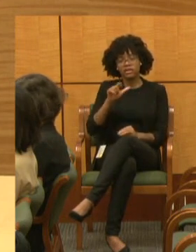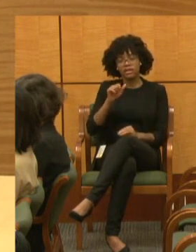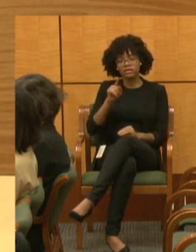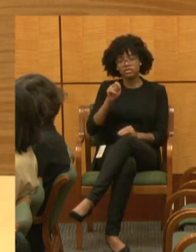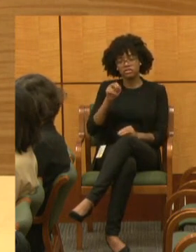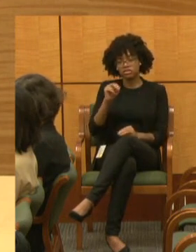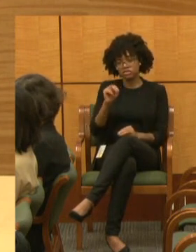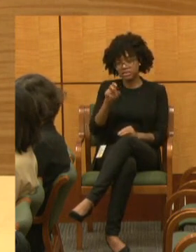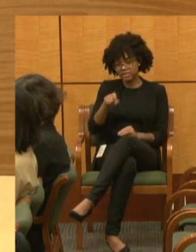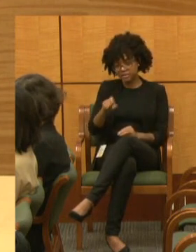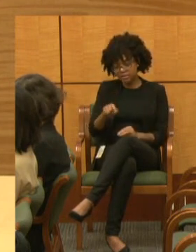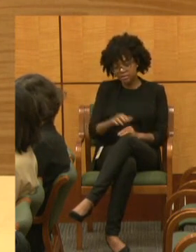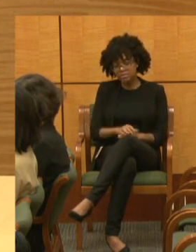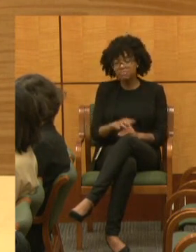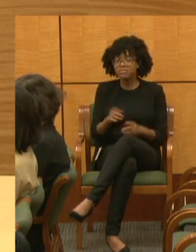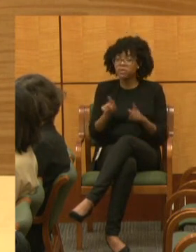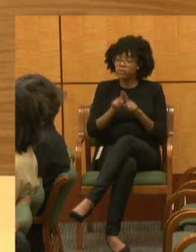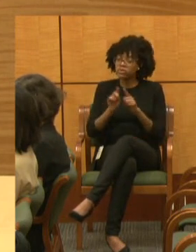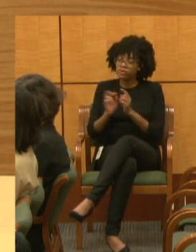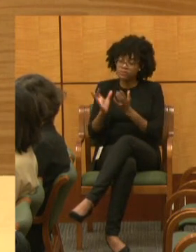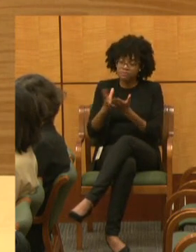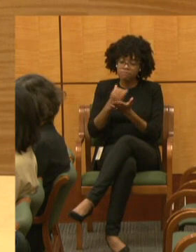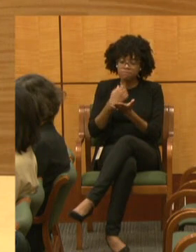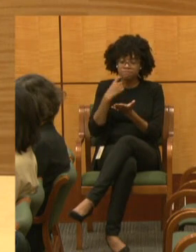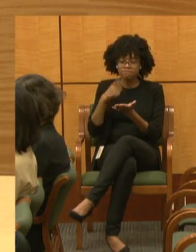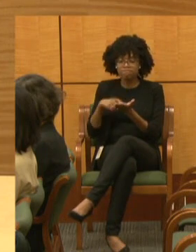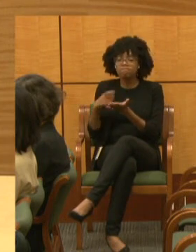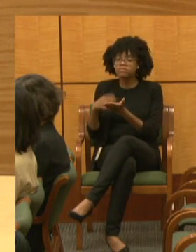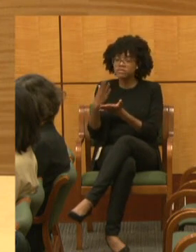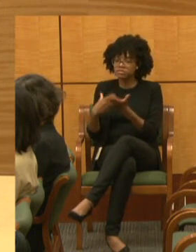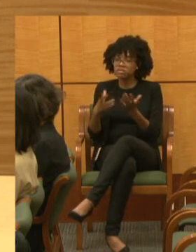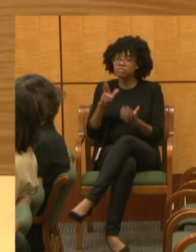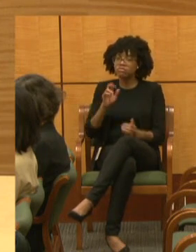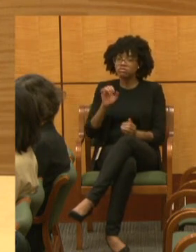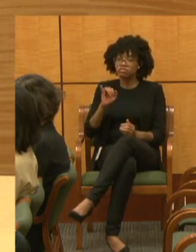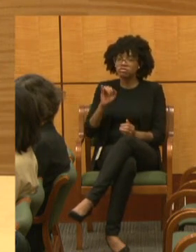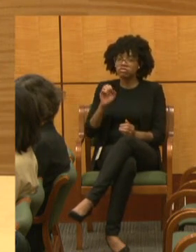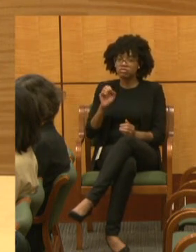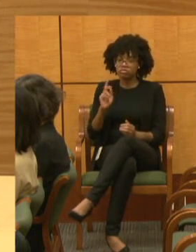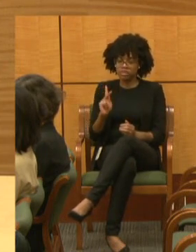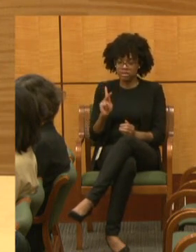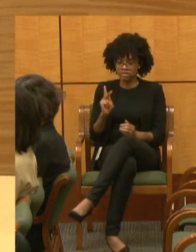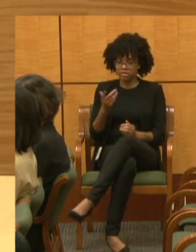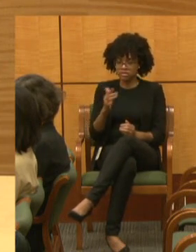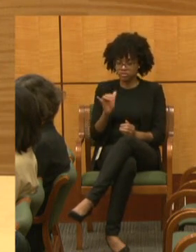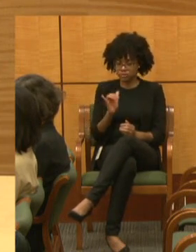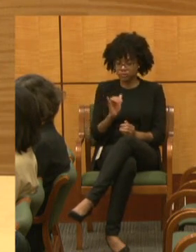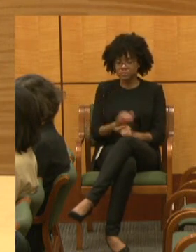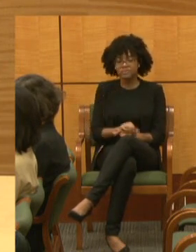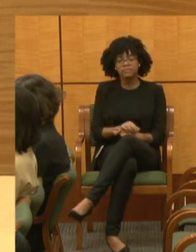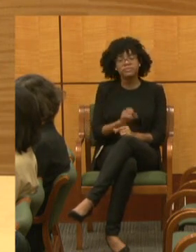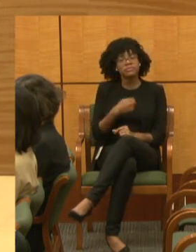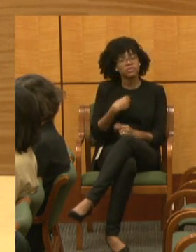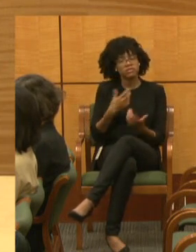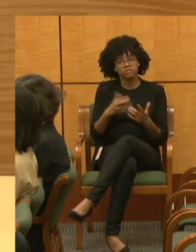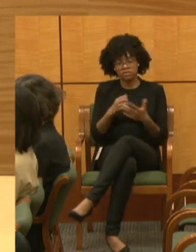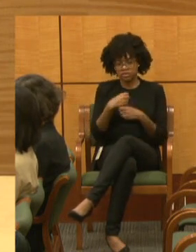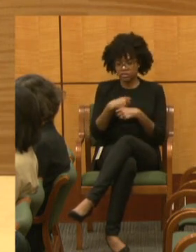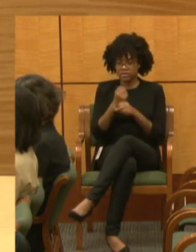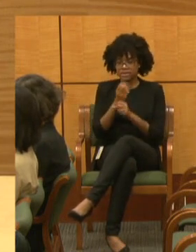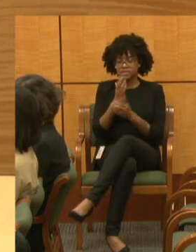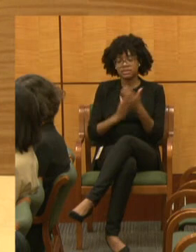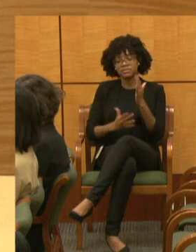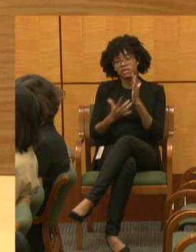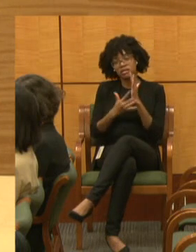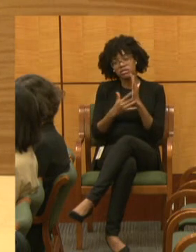with preparing compounded preparations. And so we've spent a great deal of time developing technical resources for pharmacies